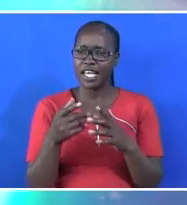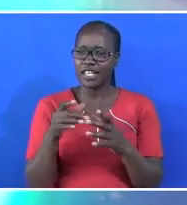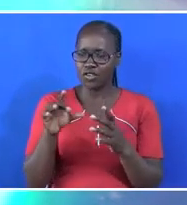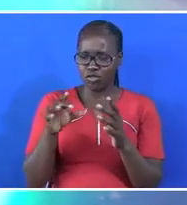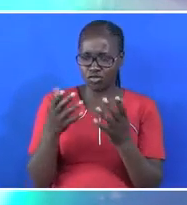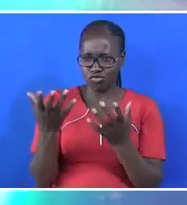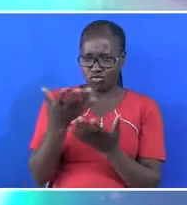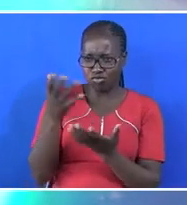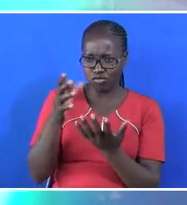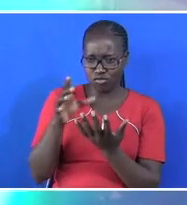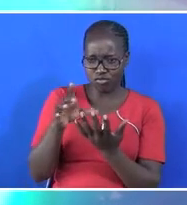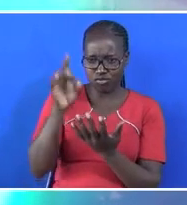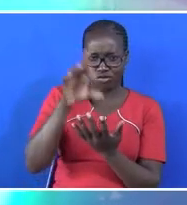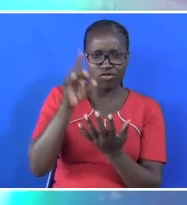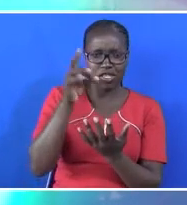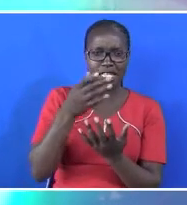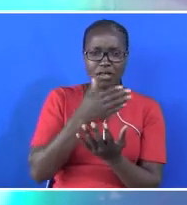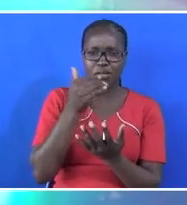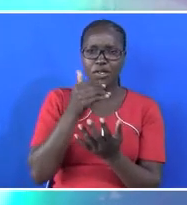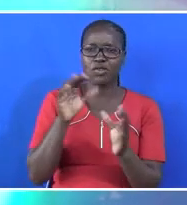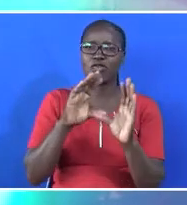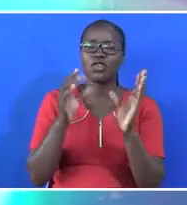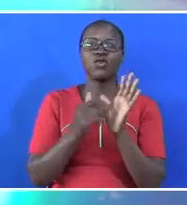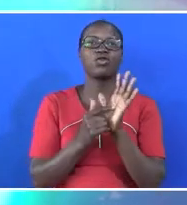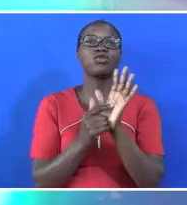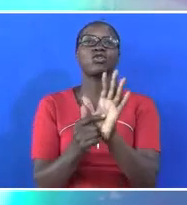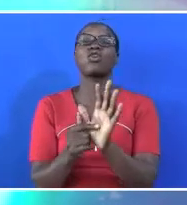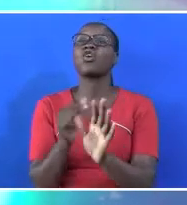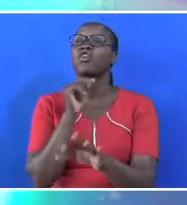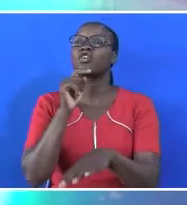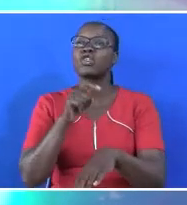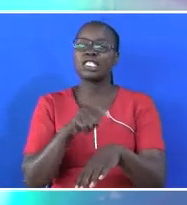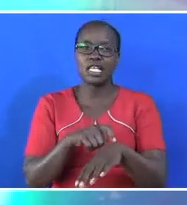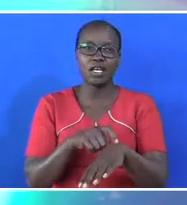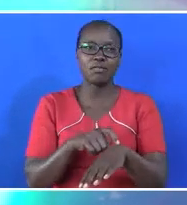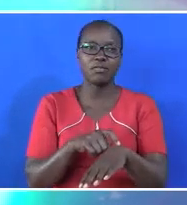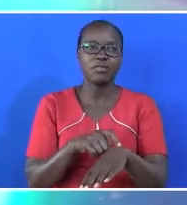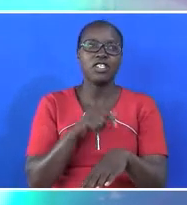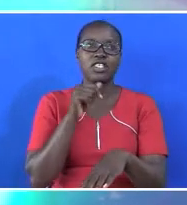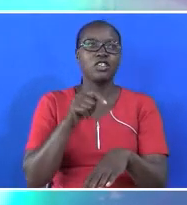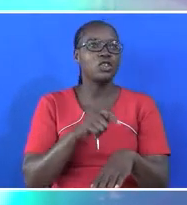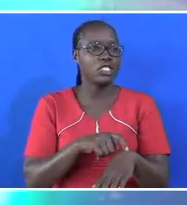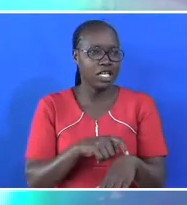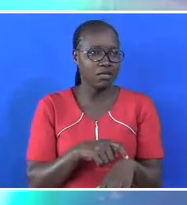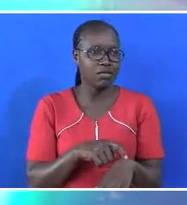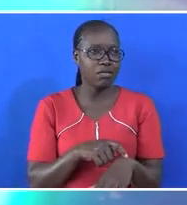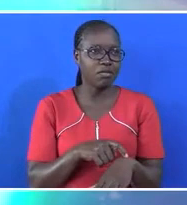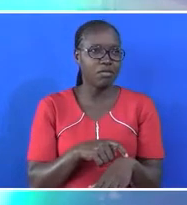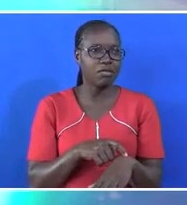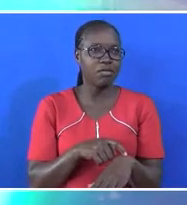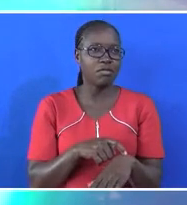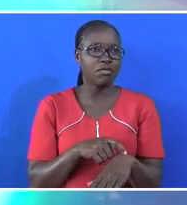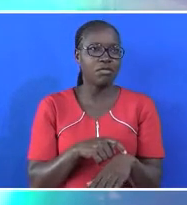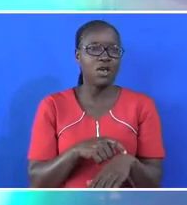for the world. This is not the time for that. This is not the time. This is